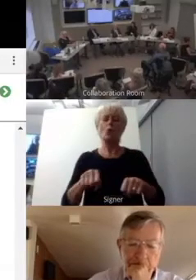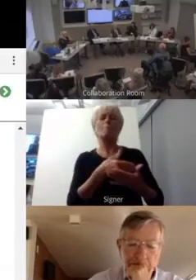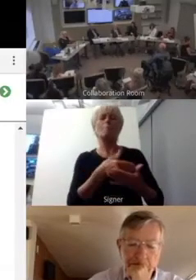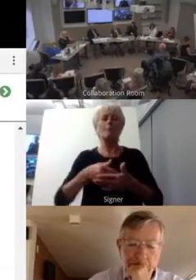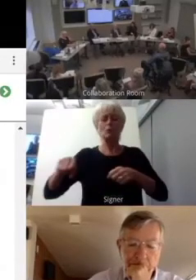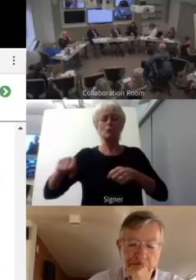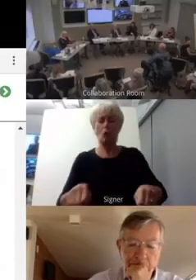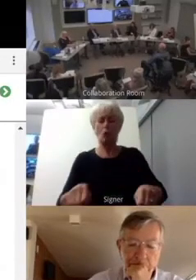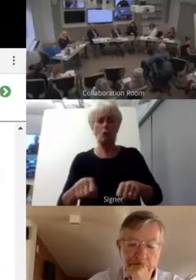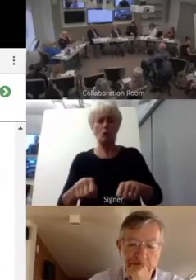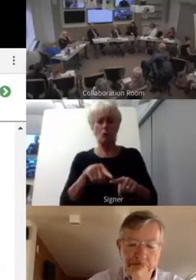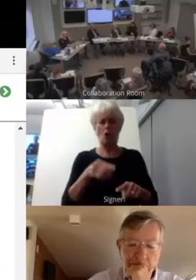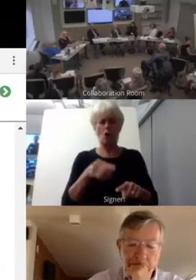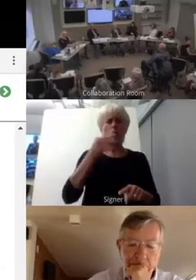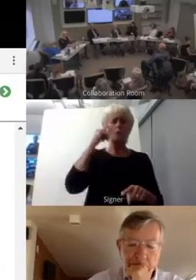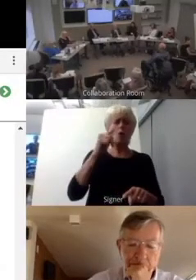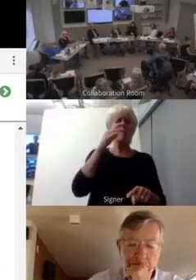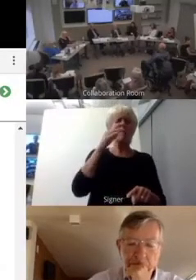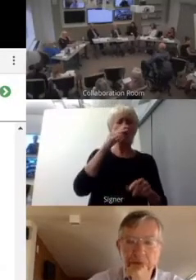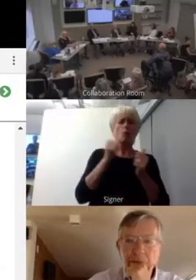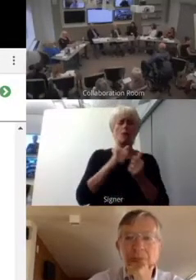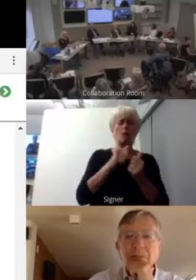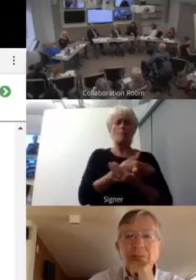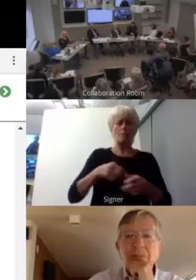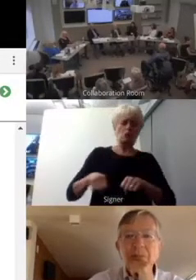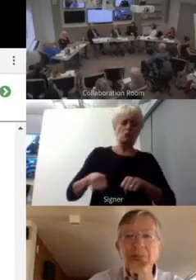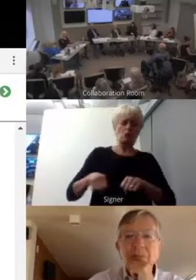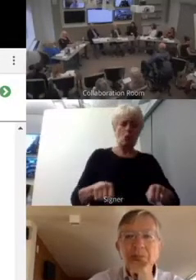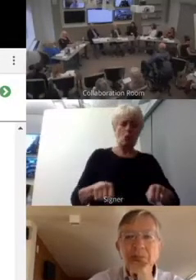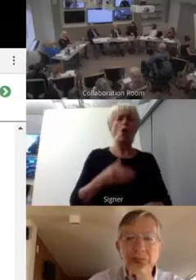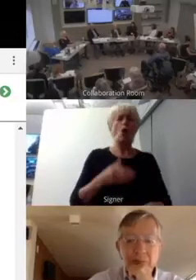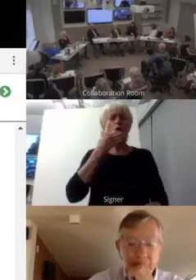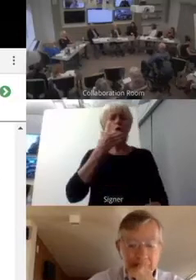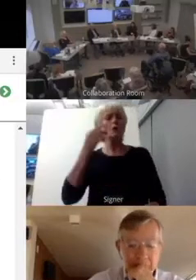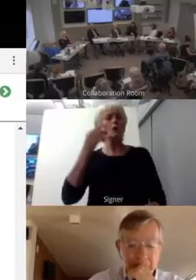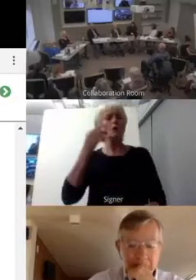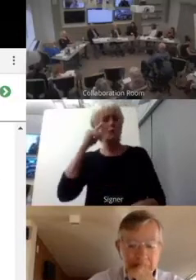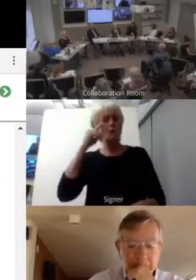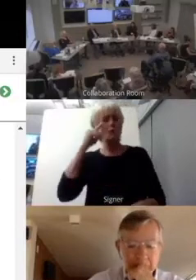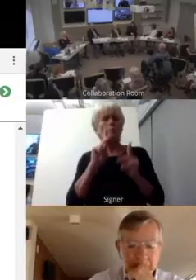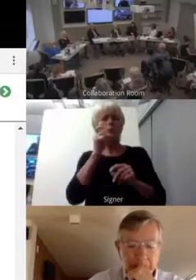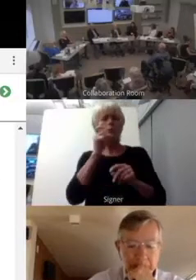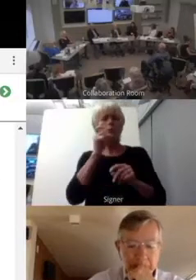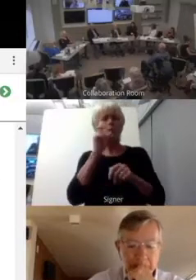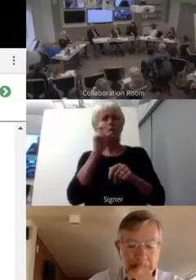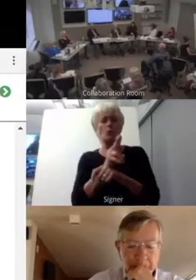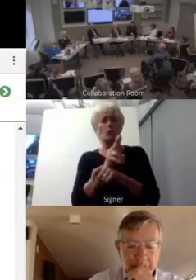Well, making things accessible is going to make interfaces easier for everyone to use.